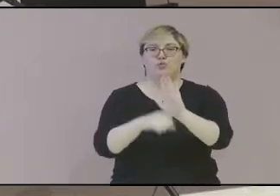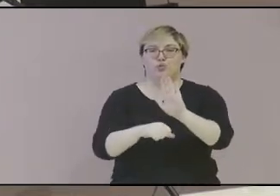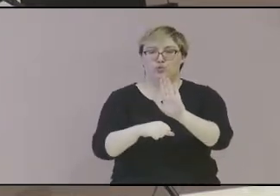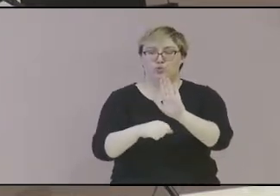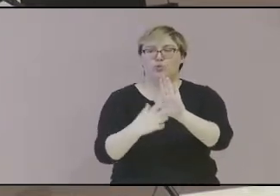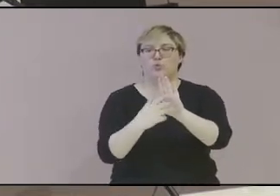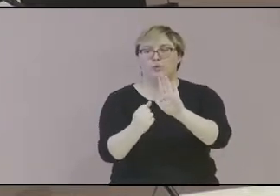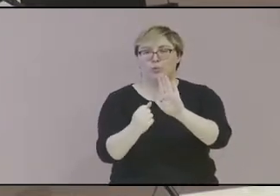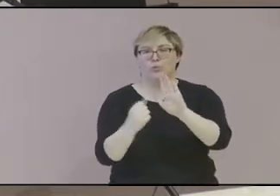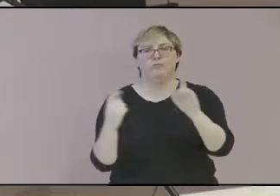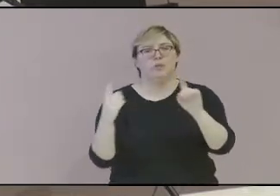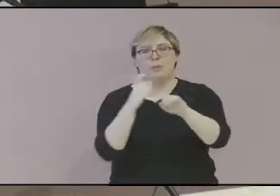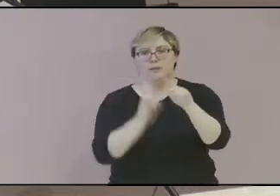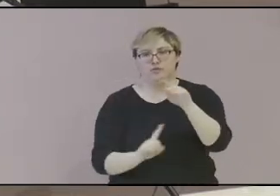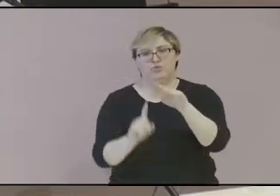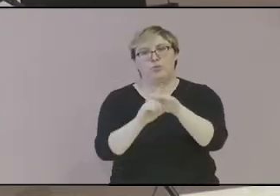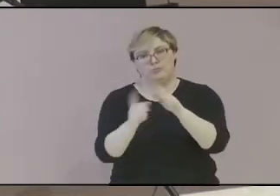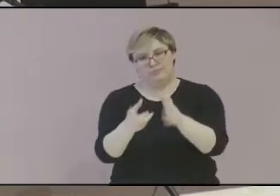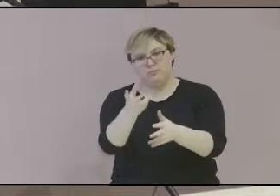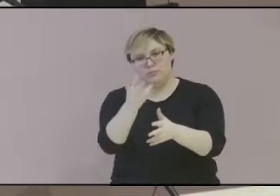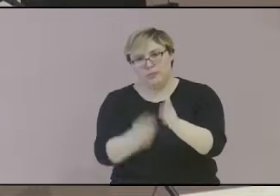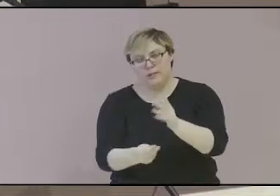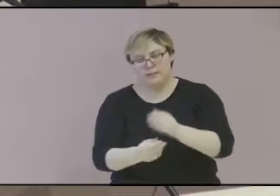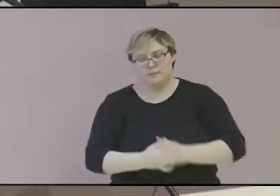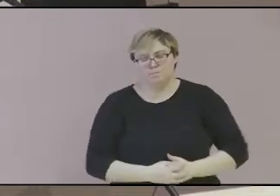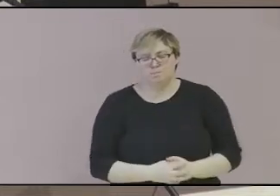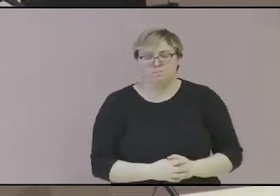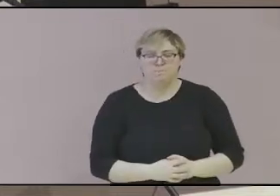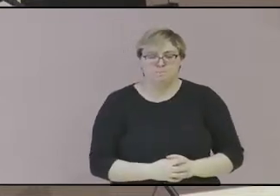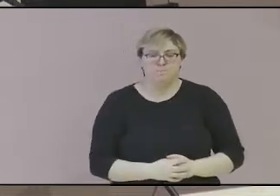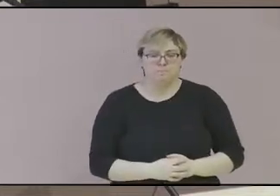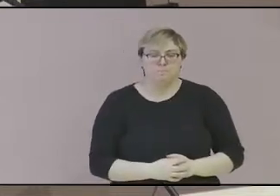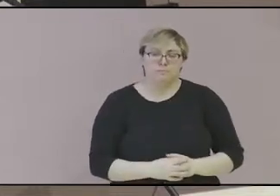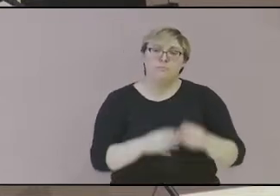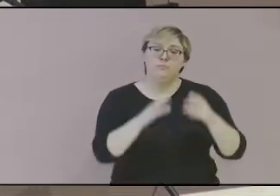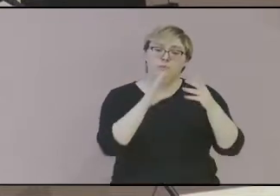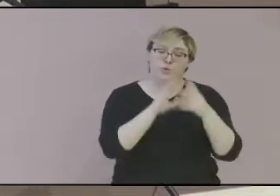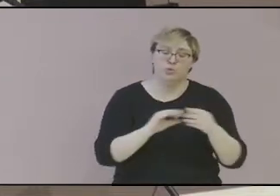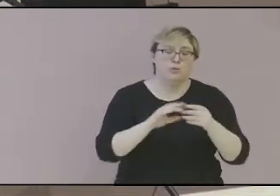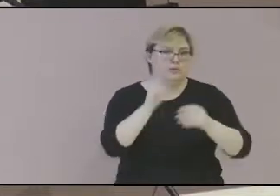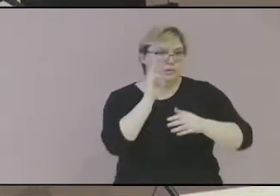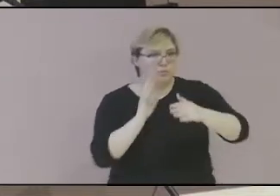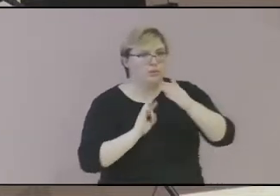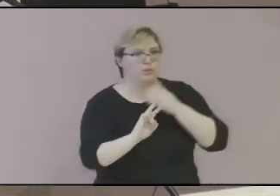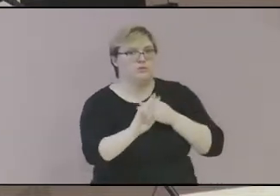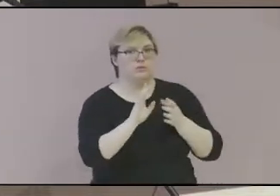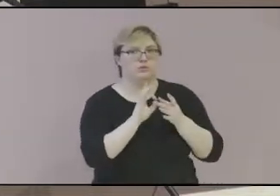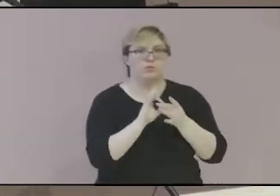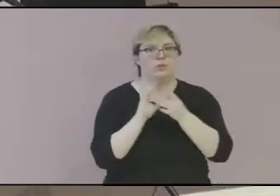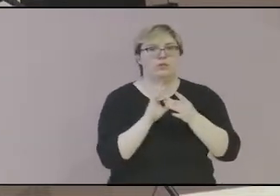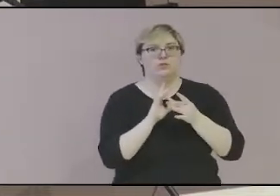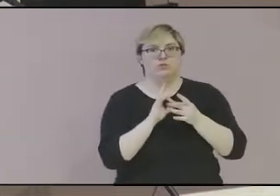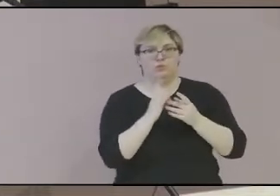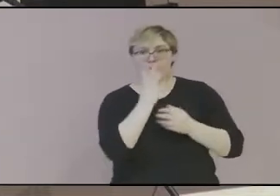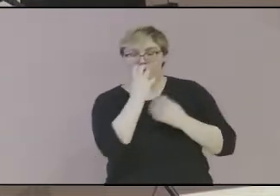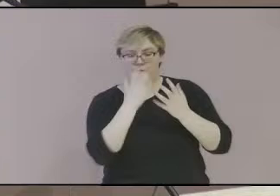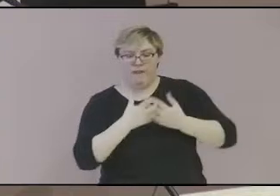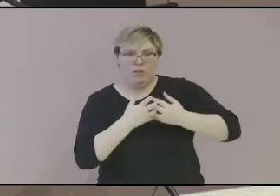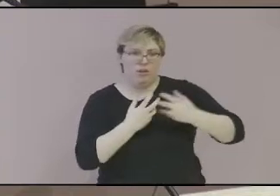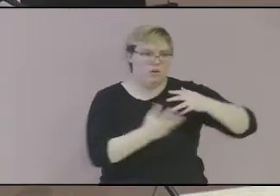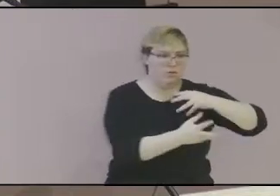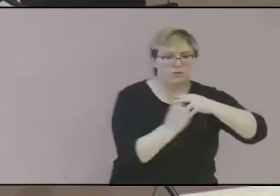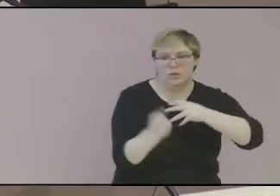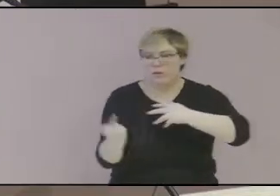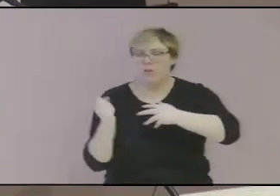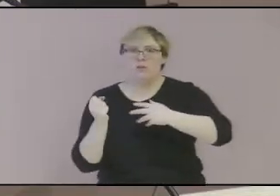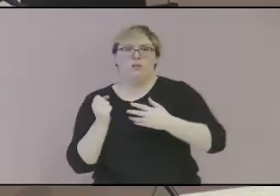lockdowns. Stories and predictions about the rationing of ventilators flooded the news and social media